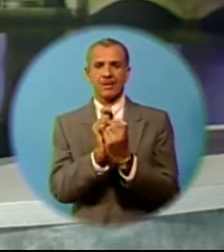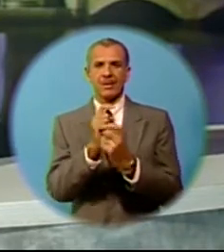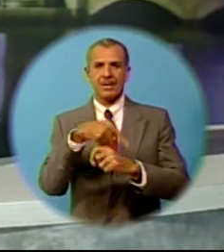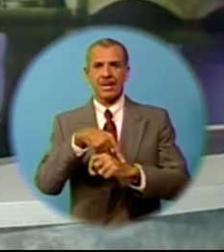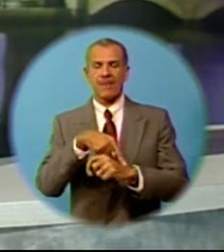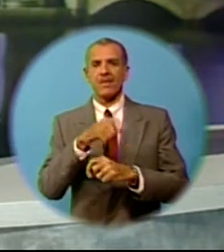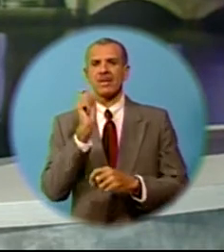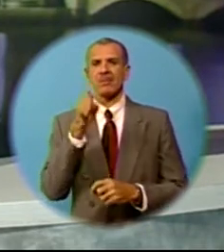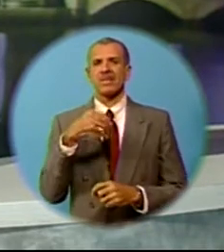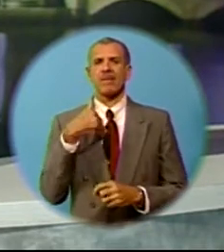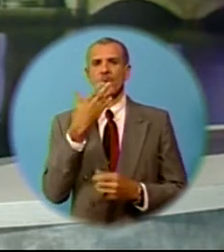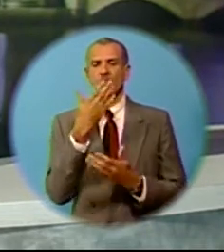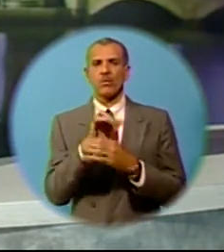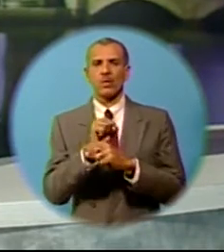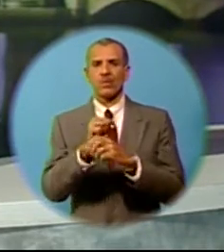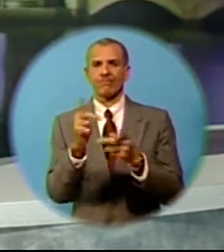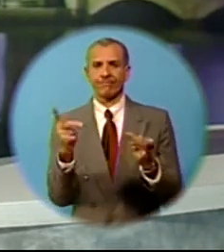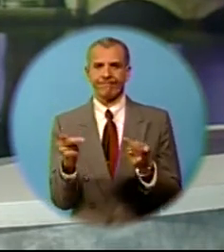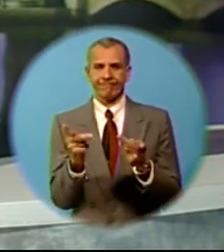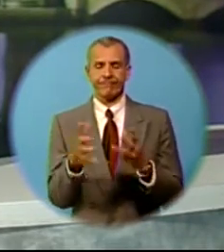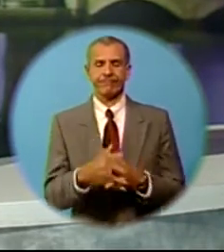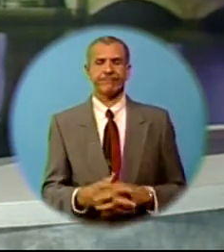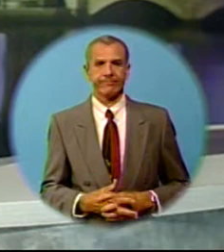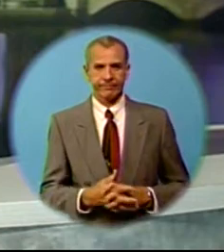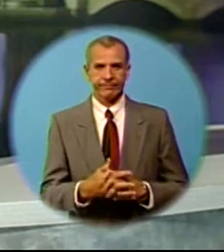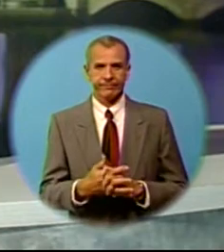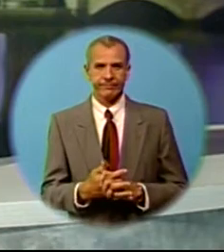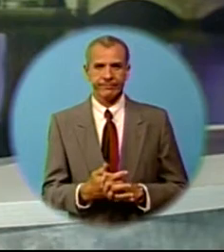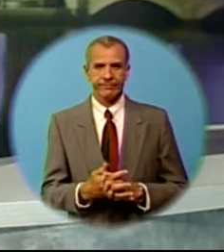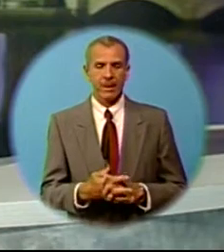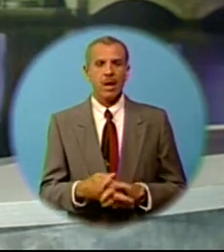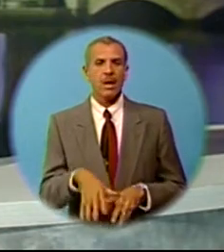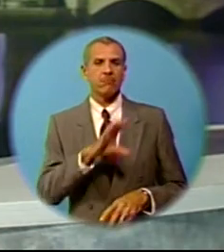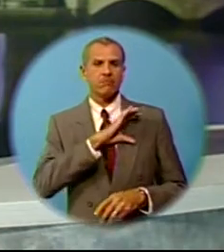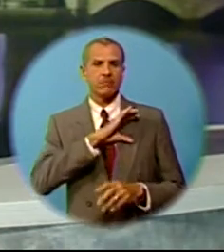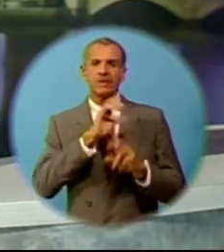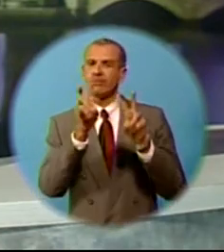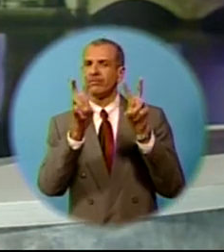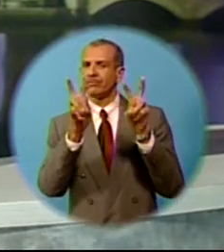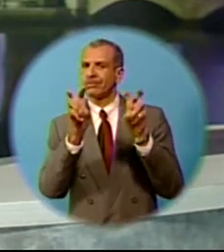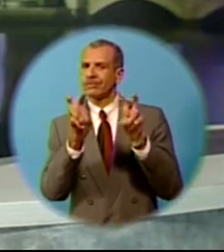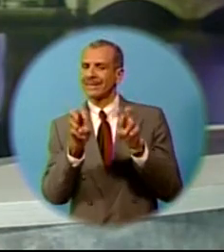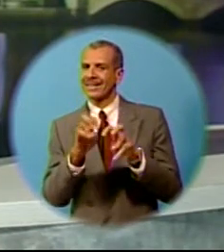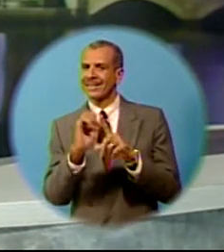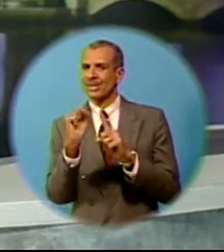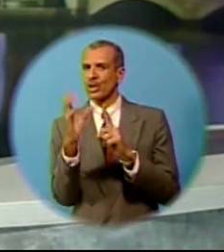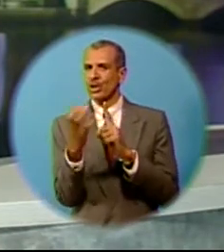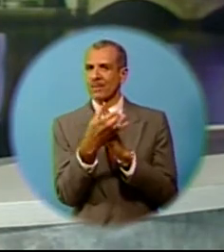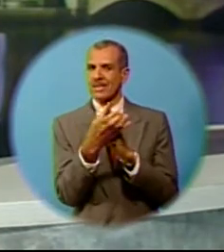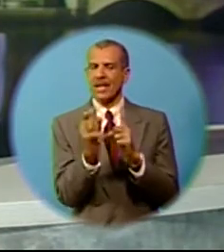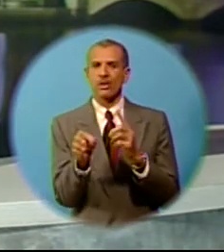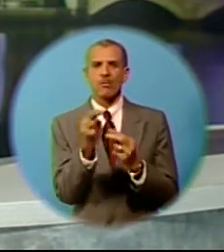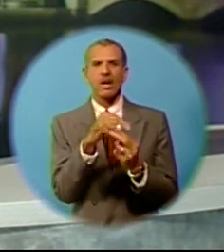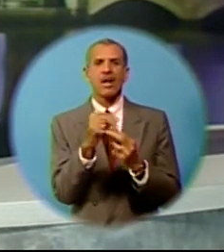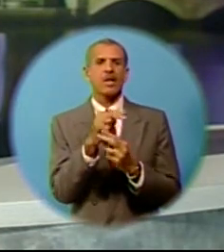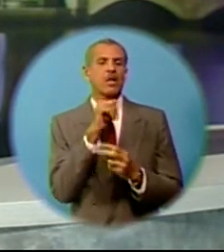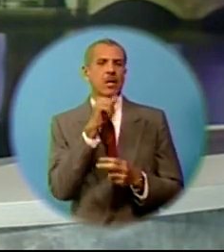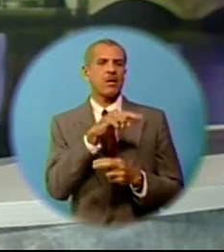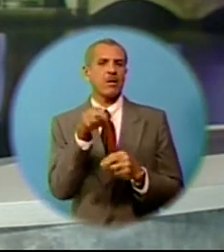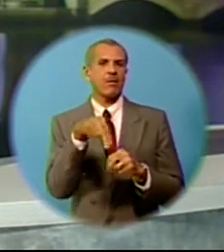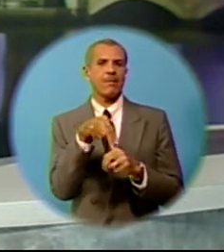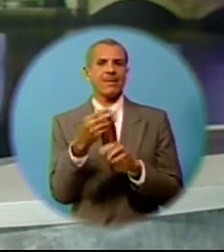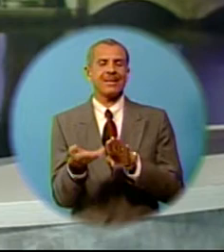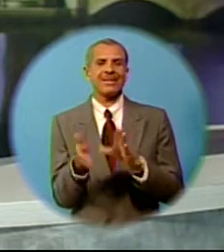they should have good working conditions. Lawmen are investigating the circumstances surrounding the unnatural death